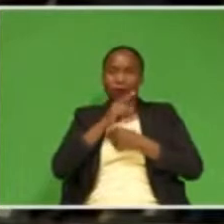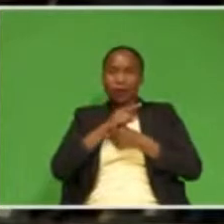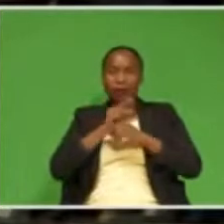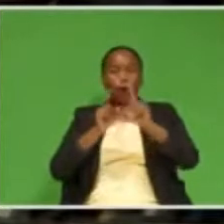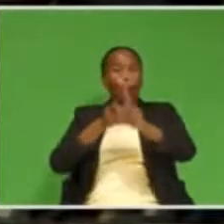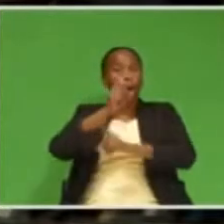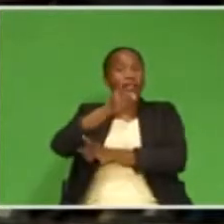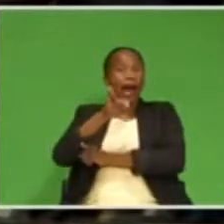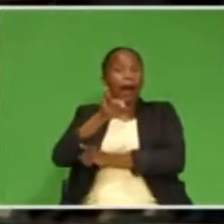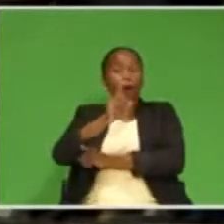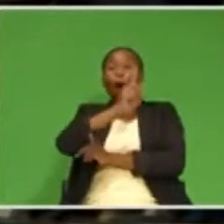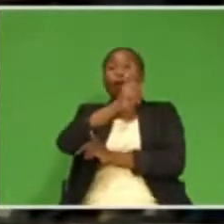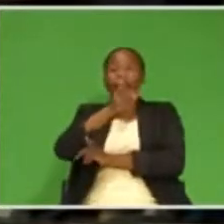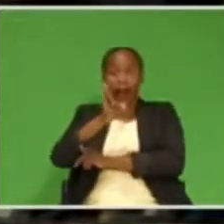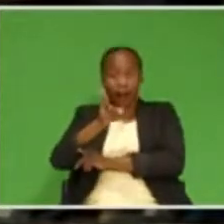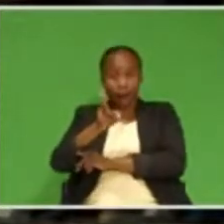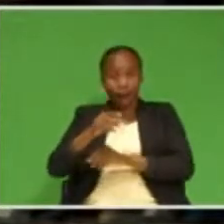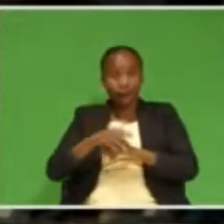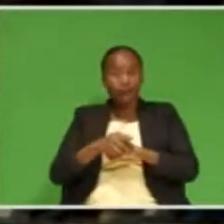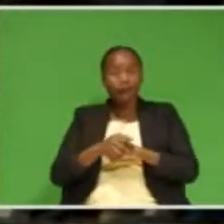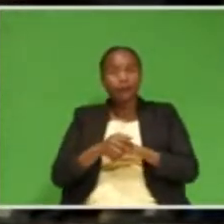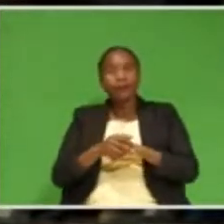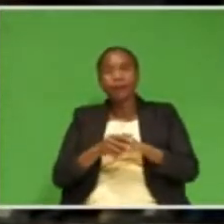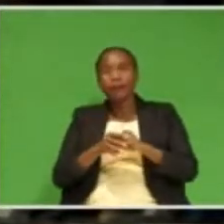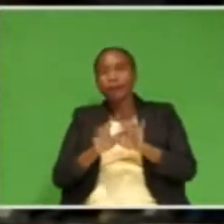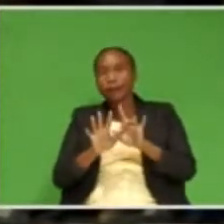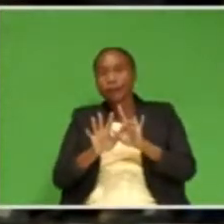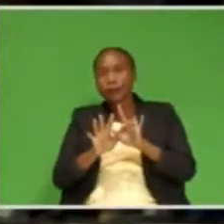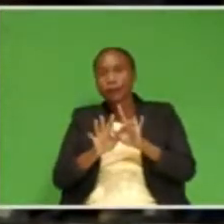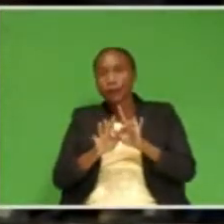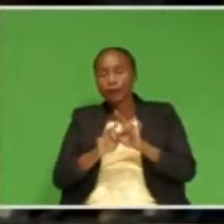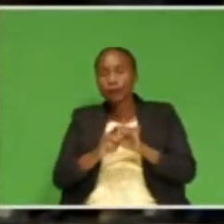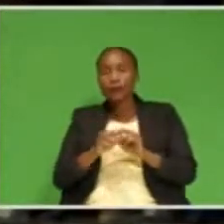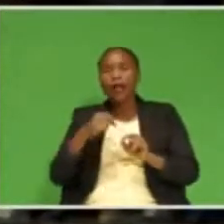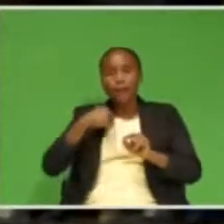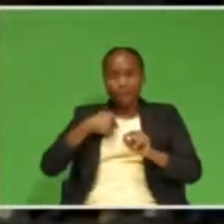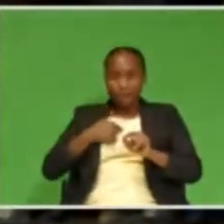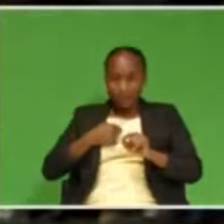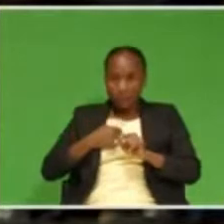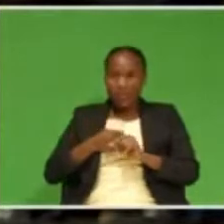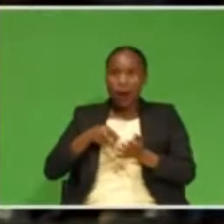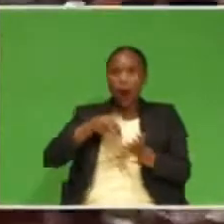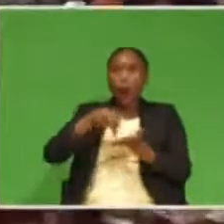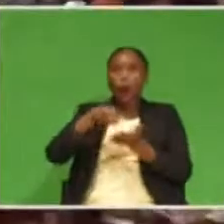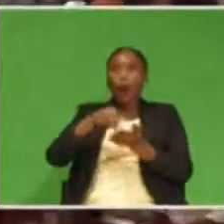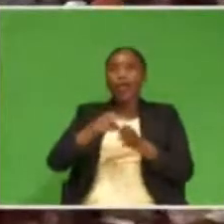Order, order. follow in the footsteps of Nelson Mandela.